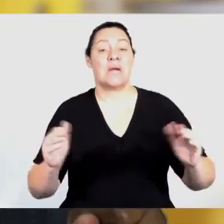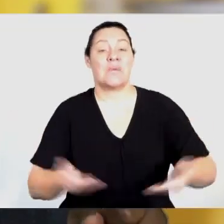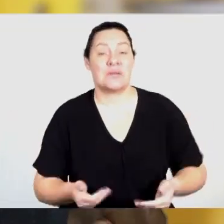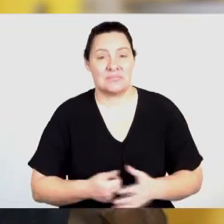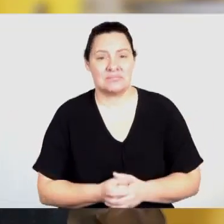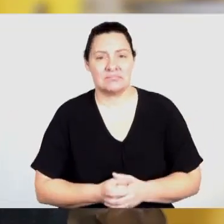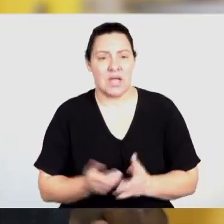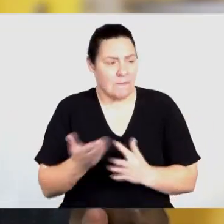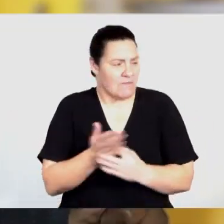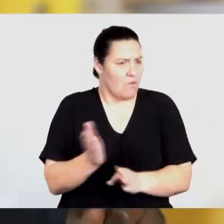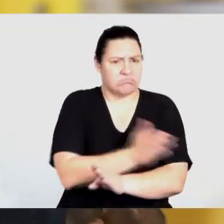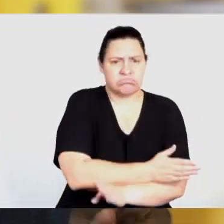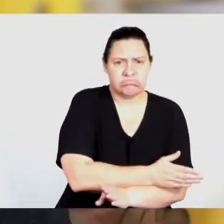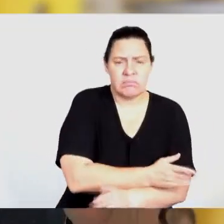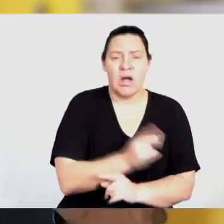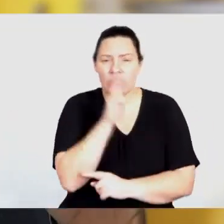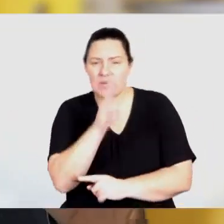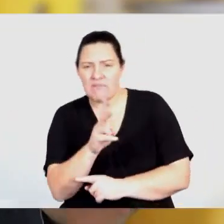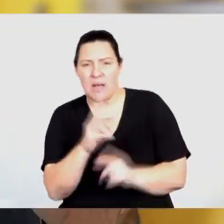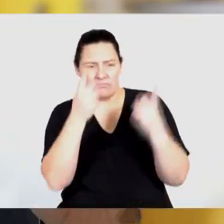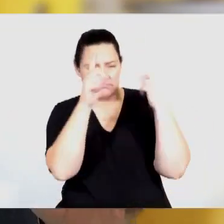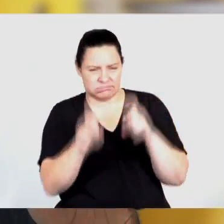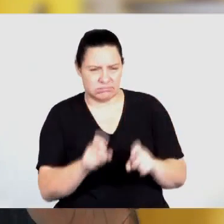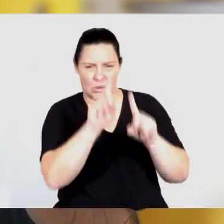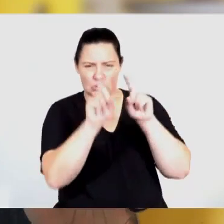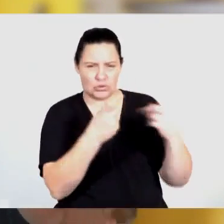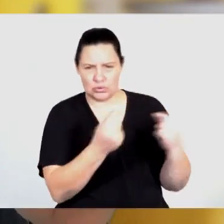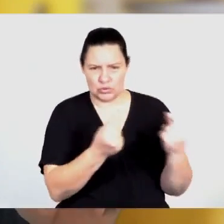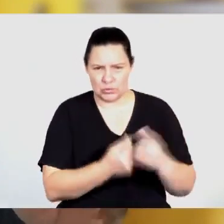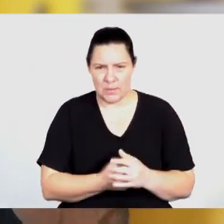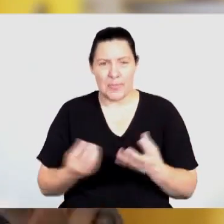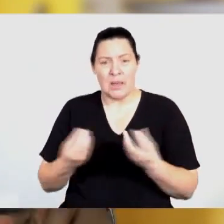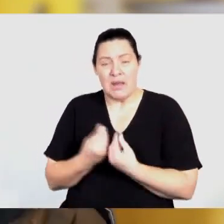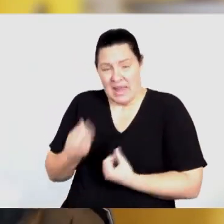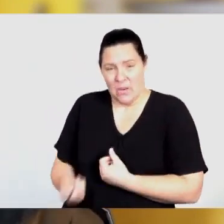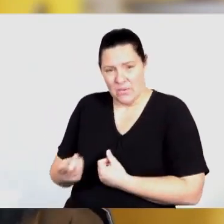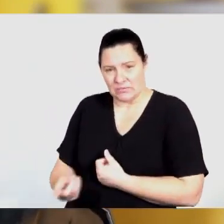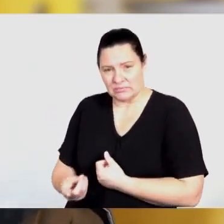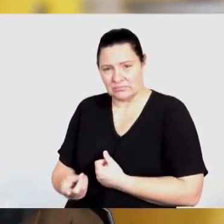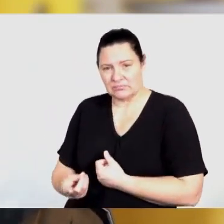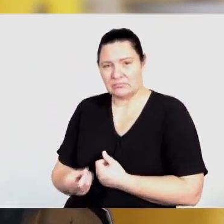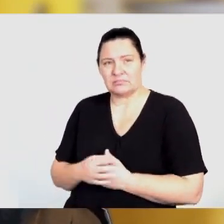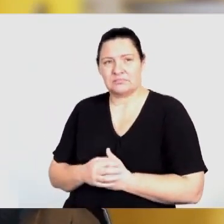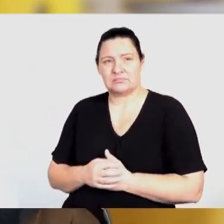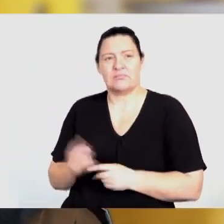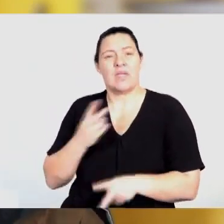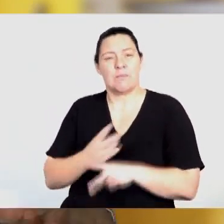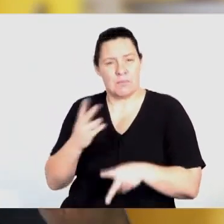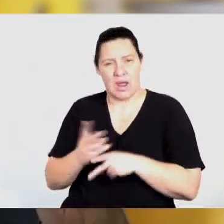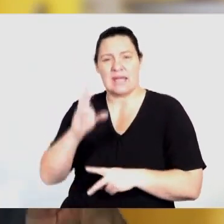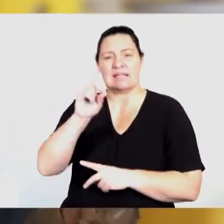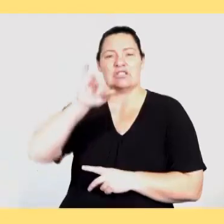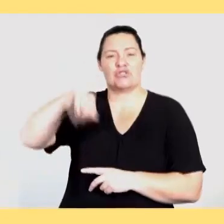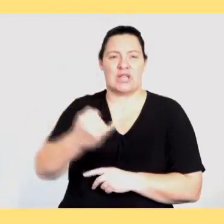Welcome back, dear learners. Before the ad break, we managed to do some particular questions. And with me here, I have the preparation of